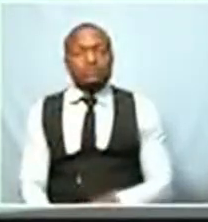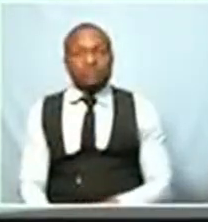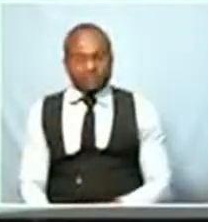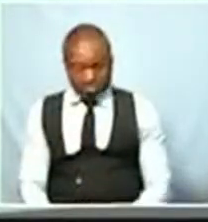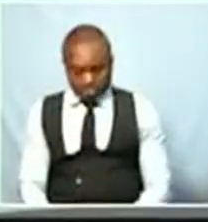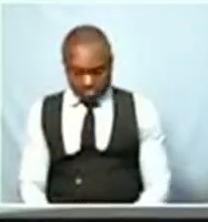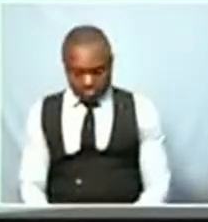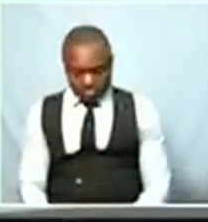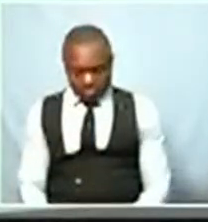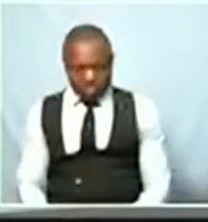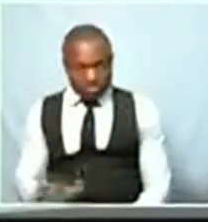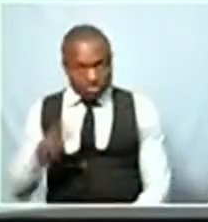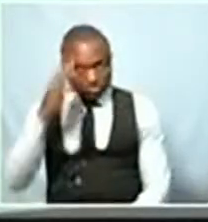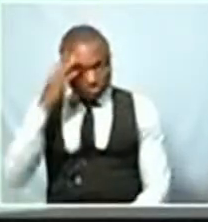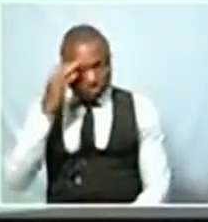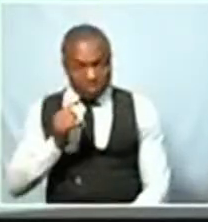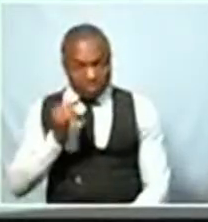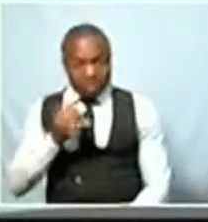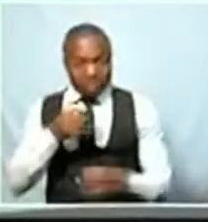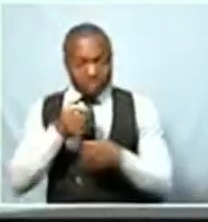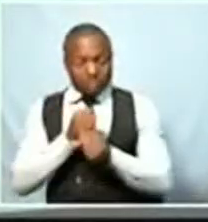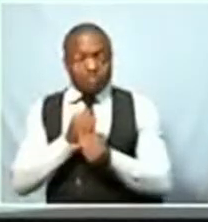came up with the State Audit Commission,